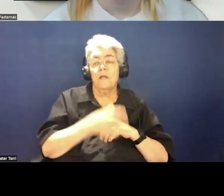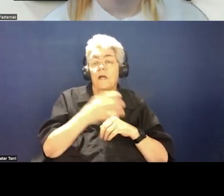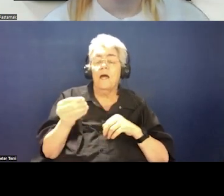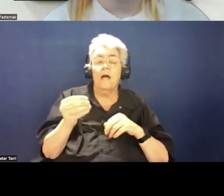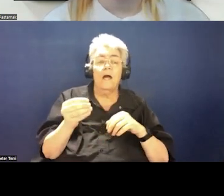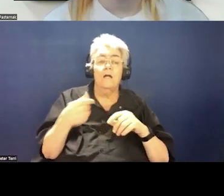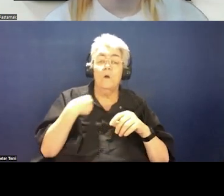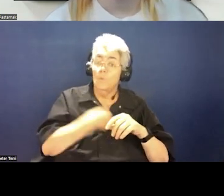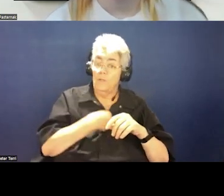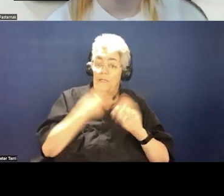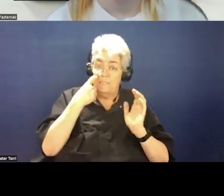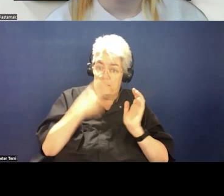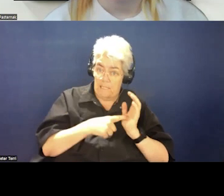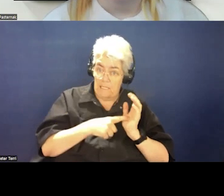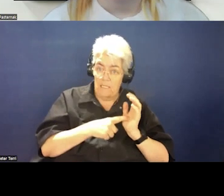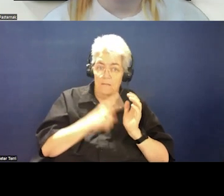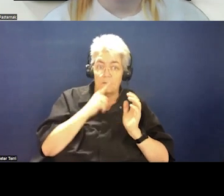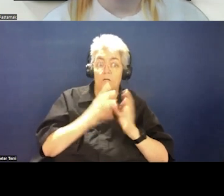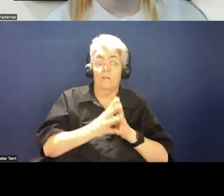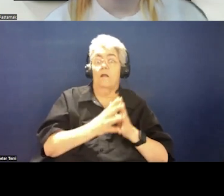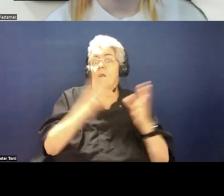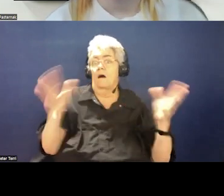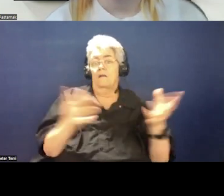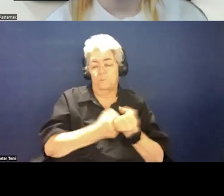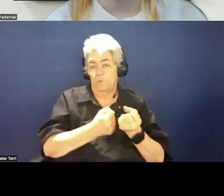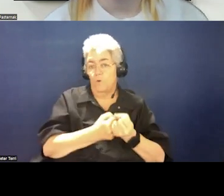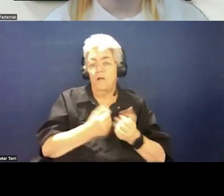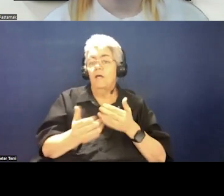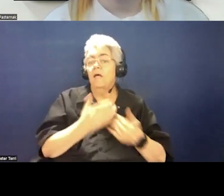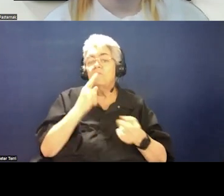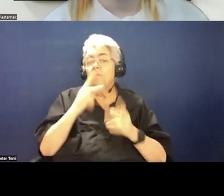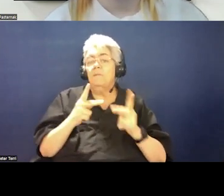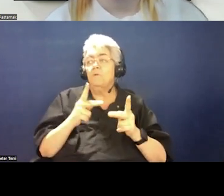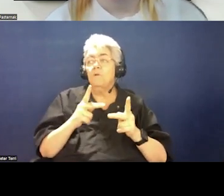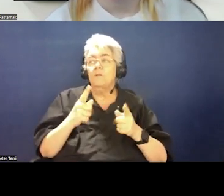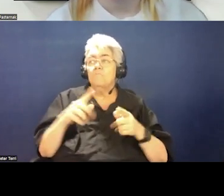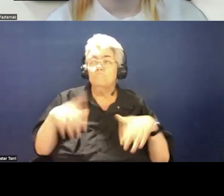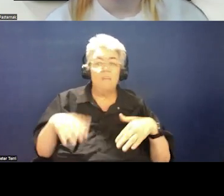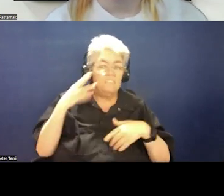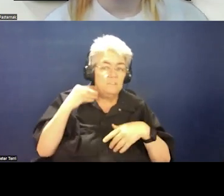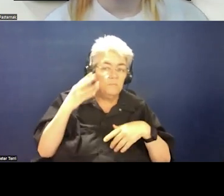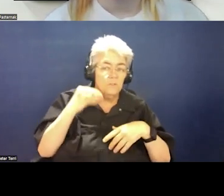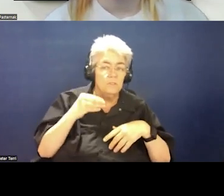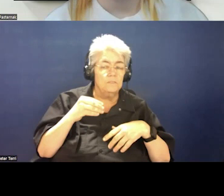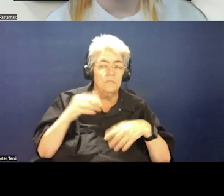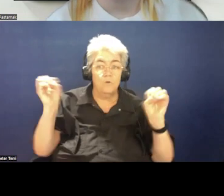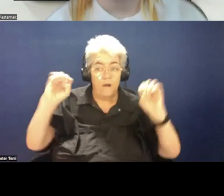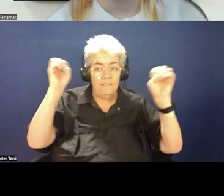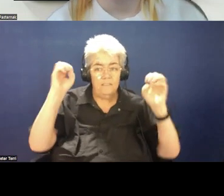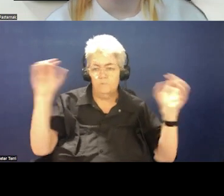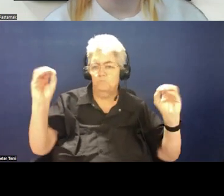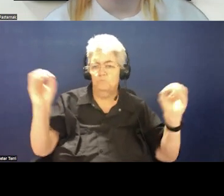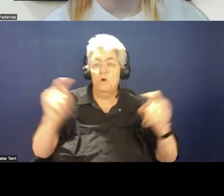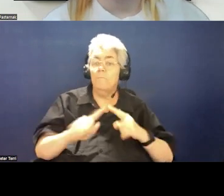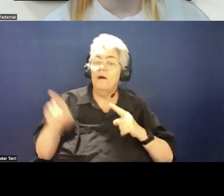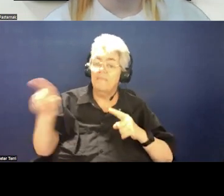we see that there is broad support, even if people themselves have not had experiences with a mental health crisis, there is broad support that this